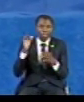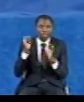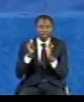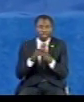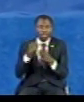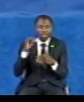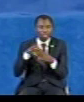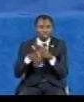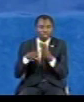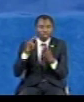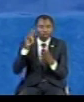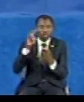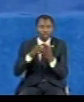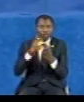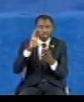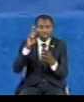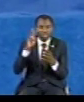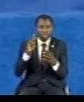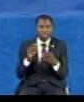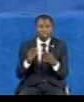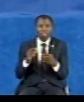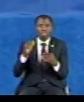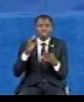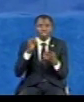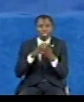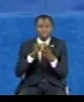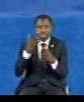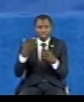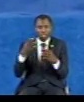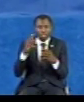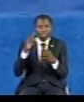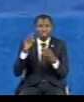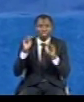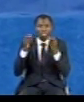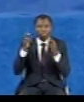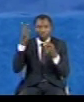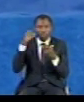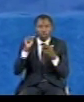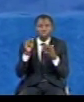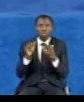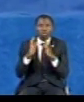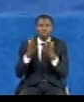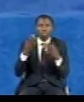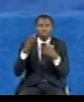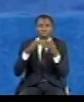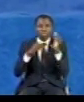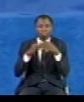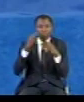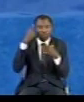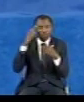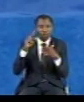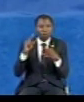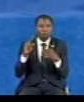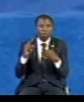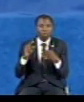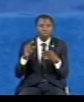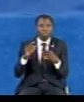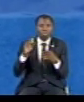2016. The theme was Open Heaven for Bayelsa State. And I tagged it, Open Fallopian Tube for